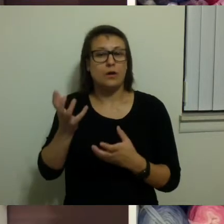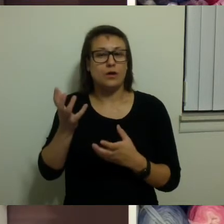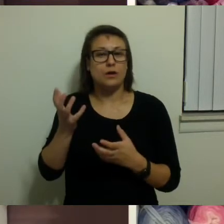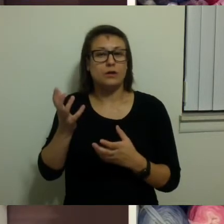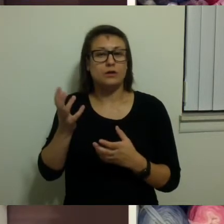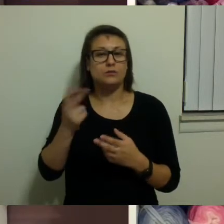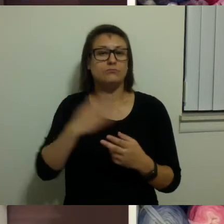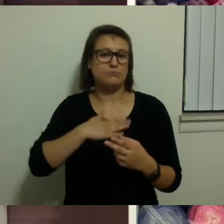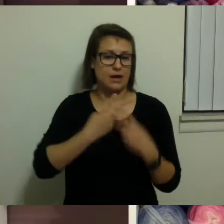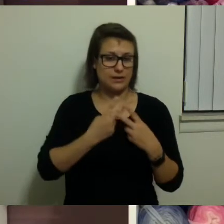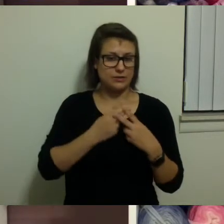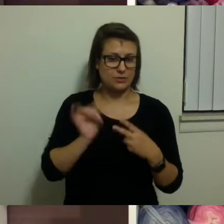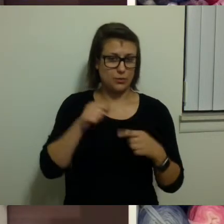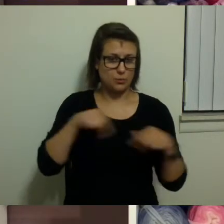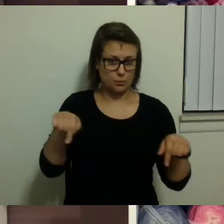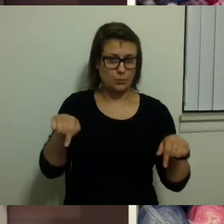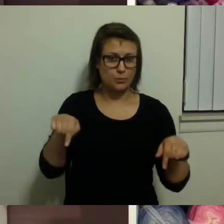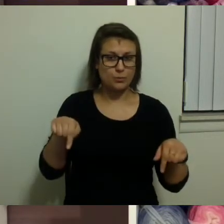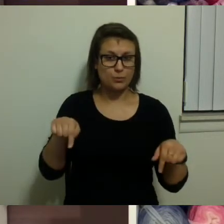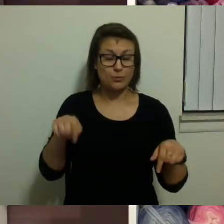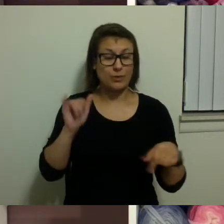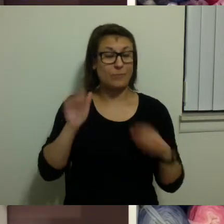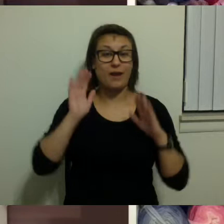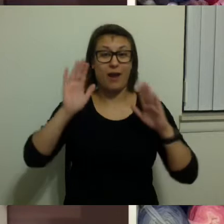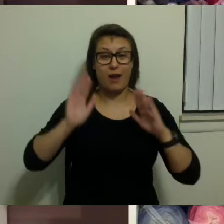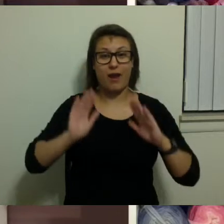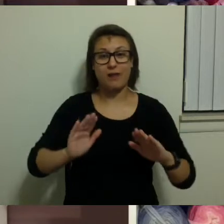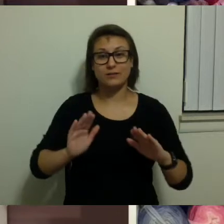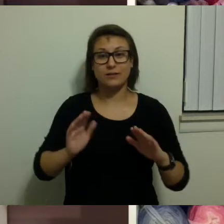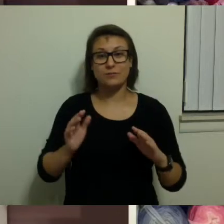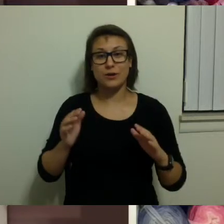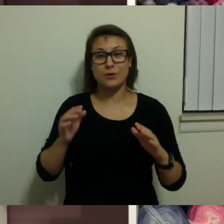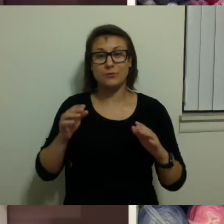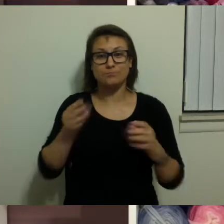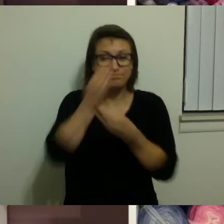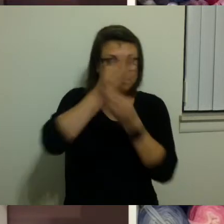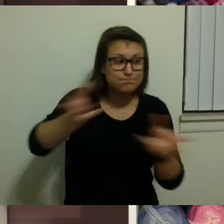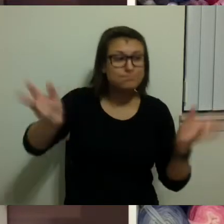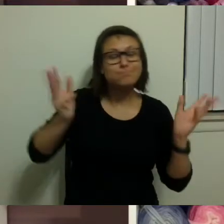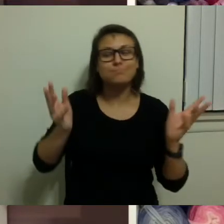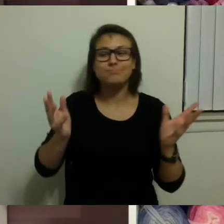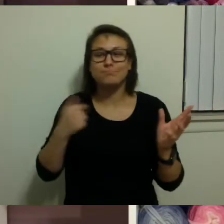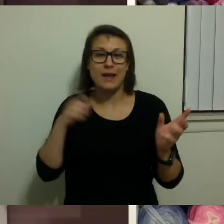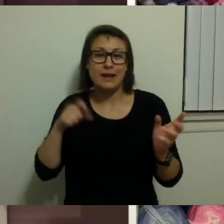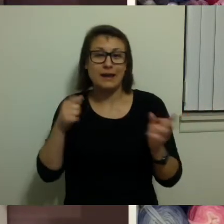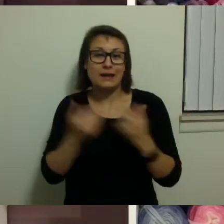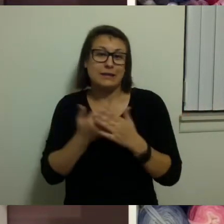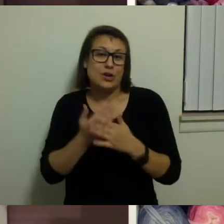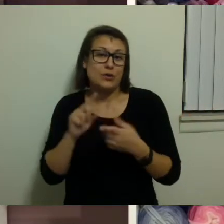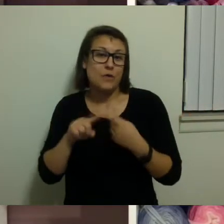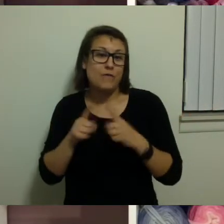my hashtag as well, hashtag Dear To Me Knits. That would be awesome. You know, get my name out there, make me some new friends and stuff.